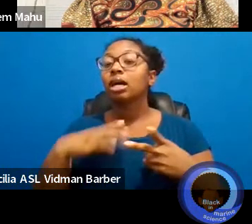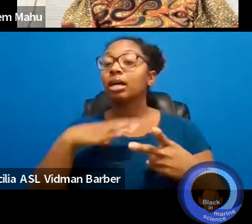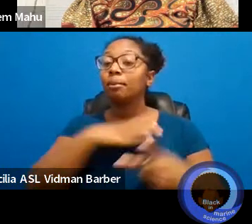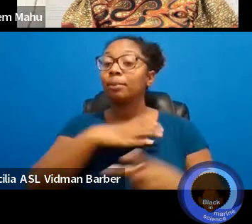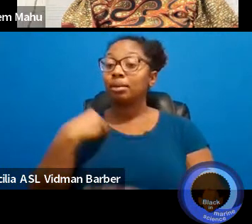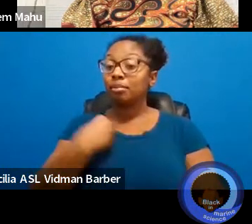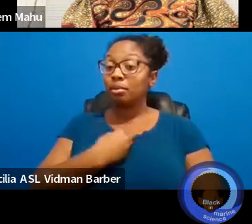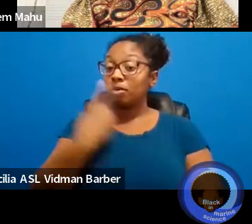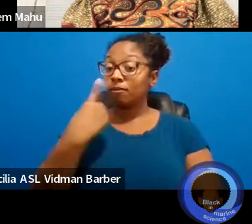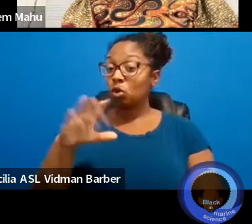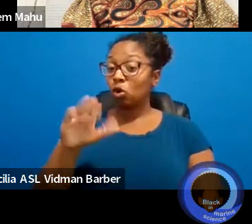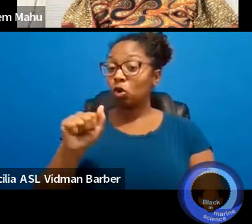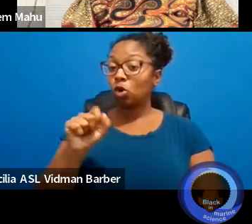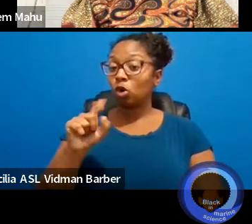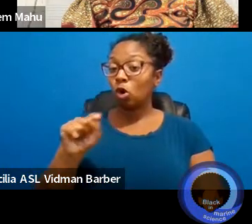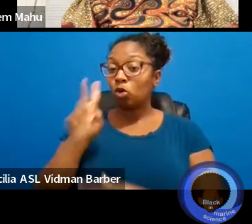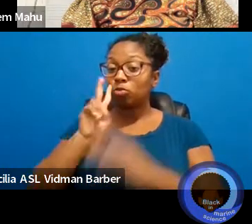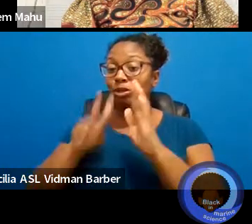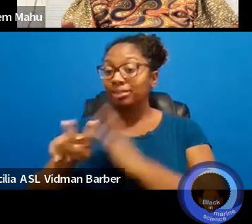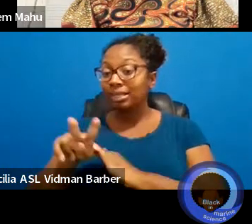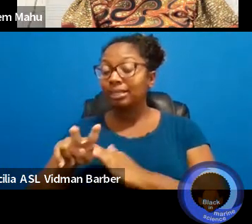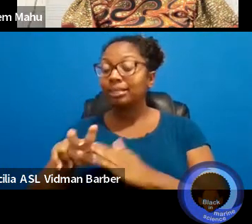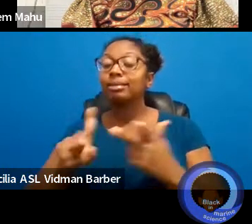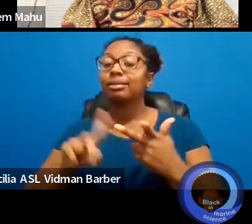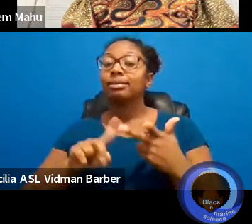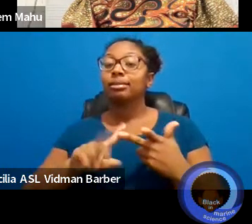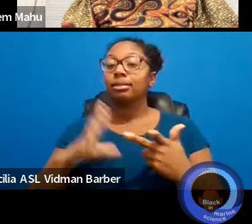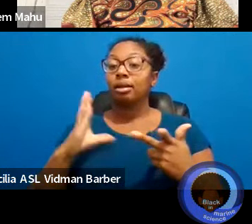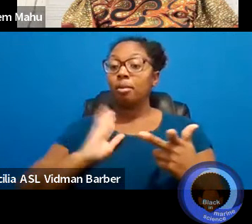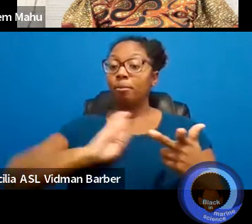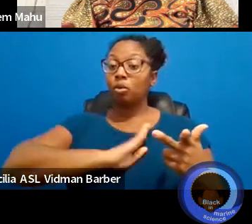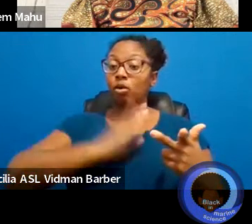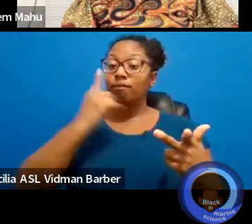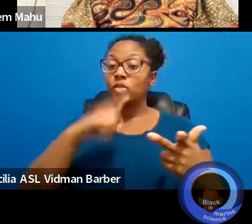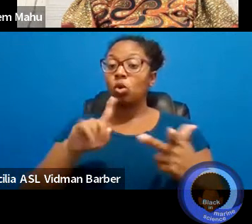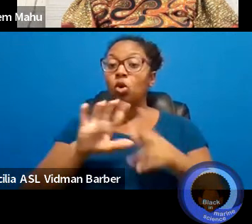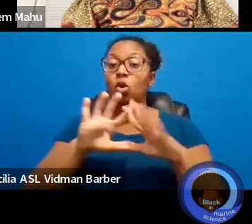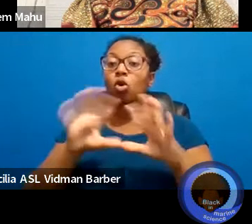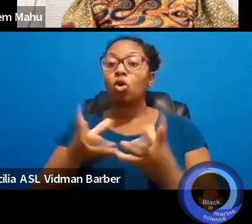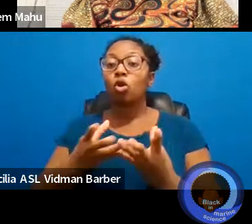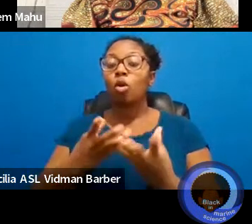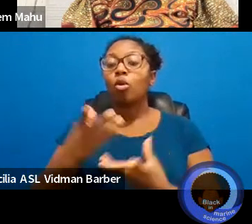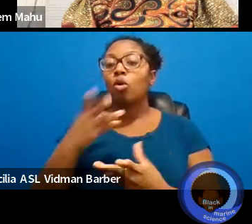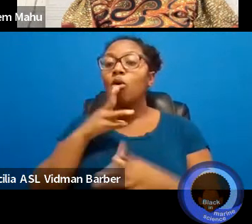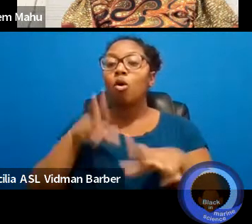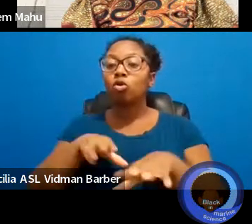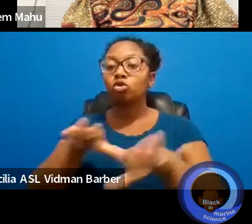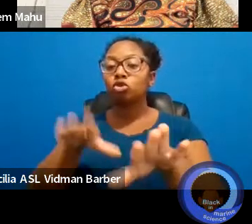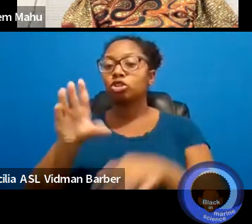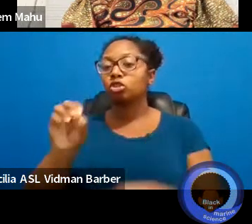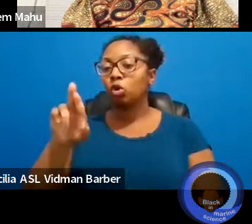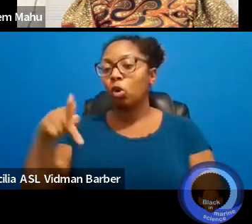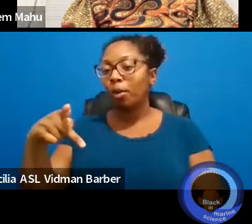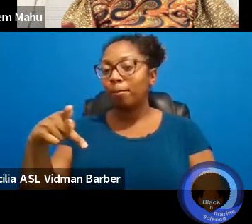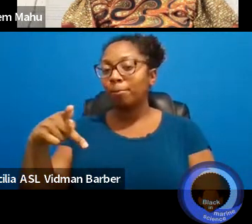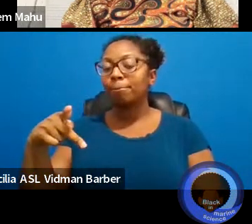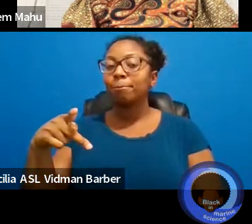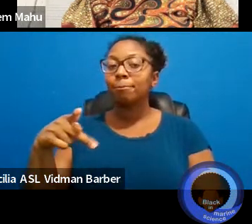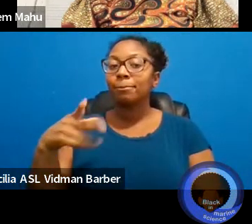Coast Predict, a member of the executive board of the Global Oceans Corps, and conveyor